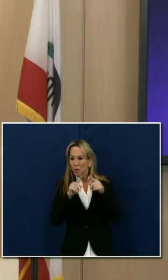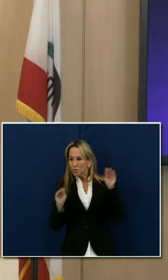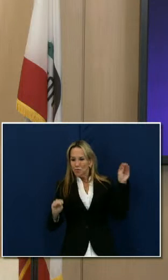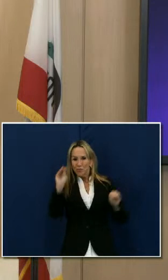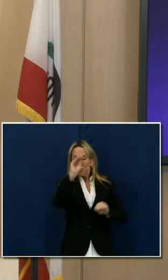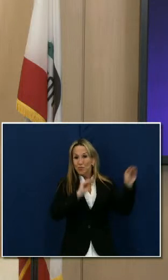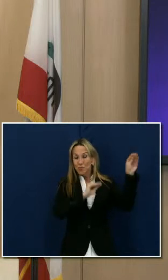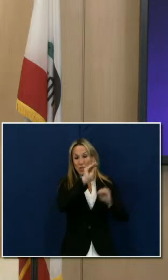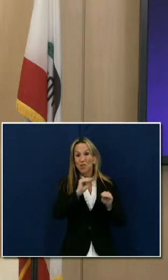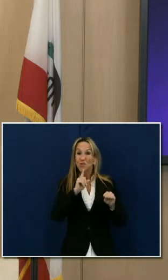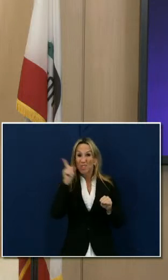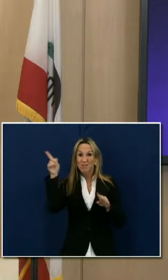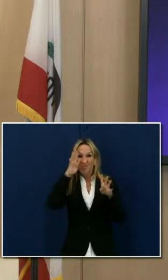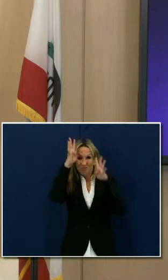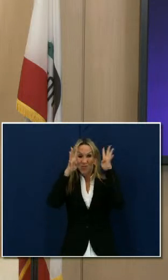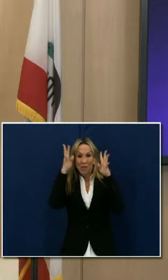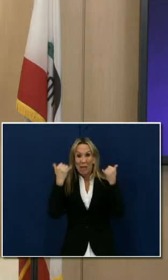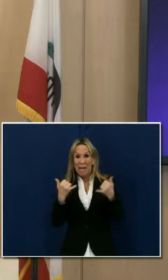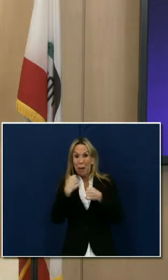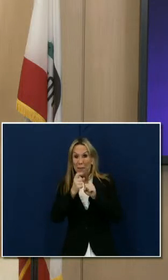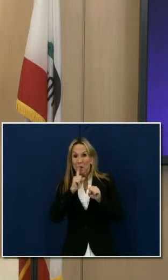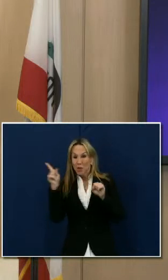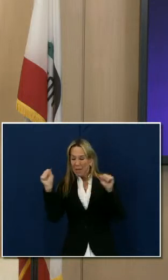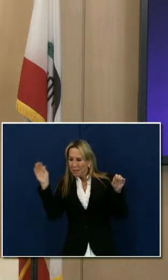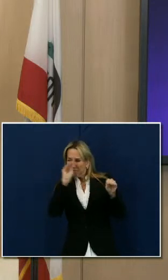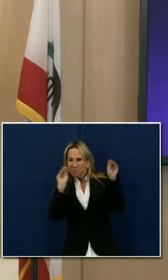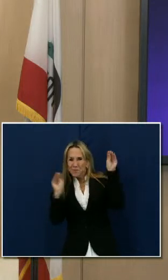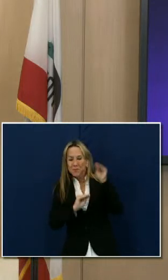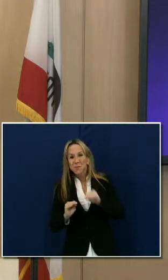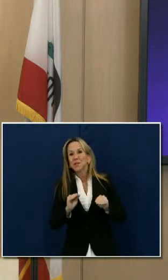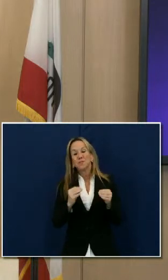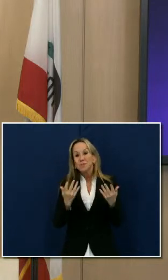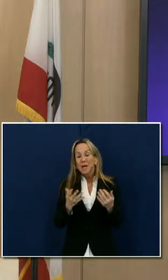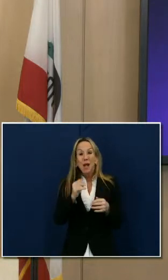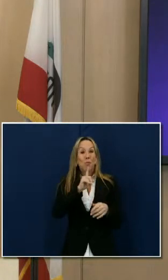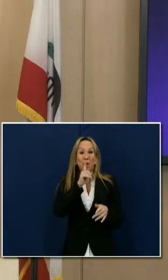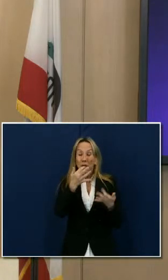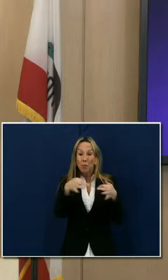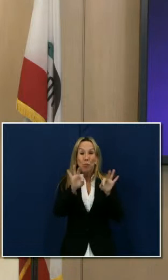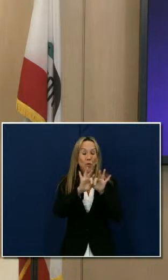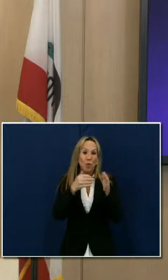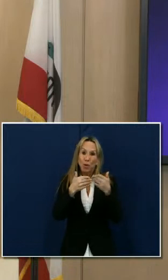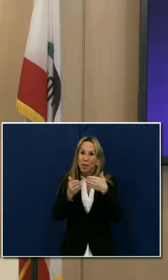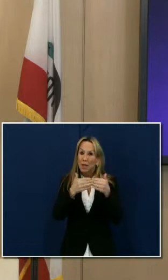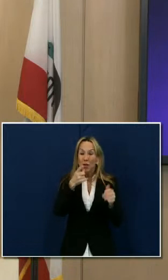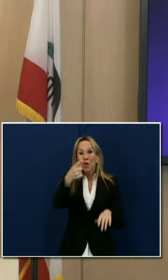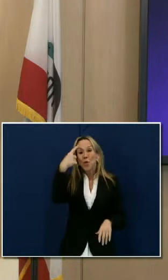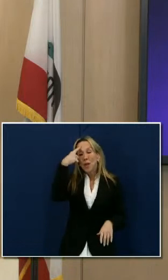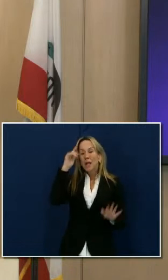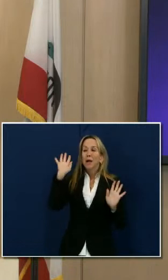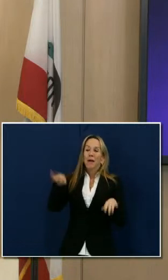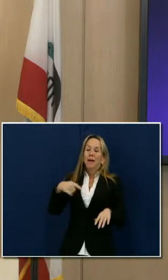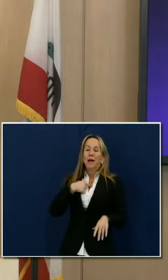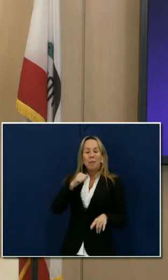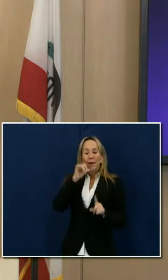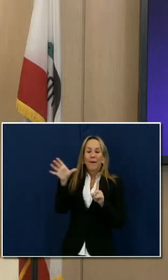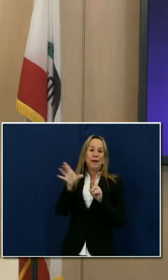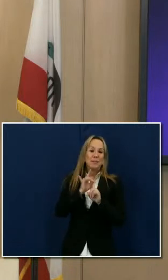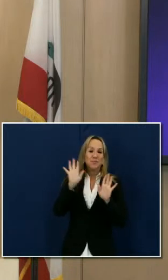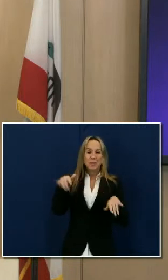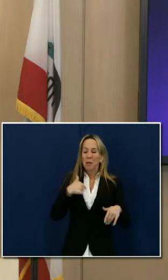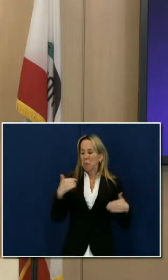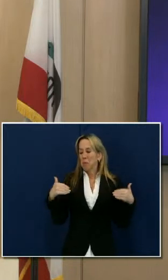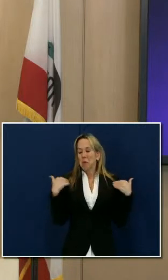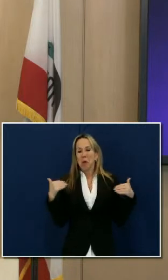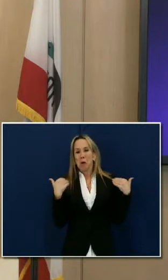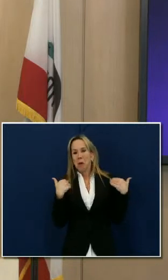doing everything possible to ensure the availability of that. And it's important to remember that even if you think, well, I'm not going to get COVID, or if I do, I'm young